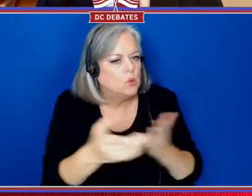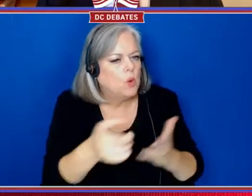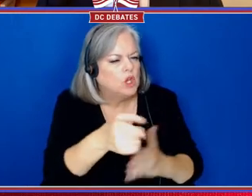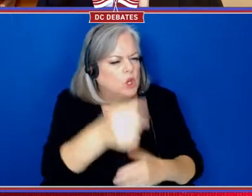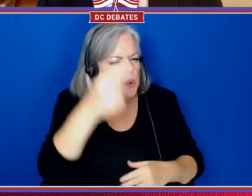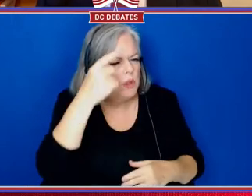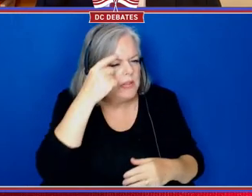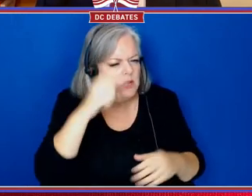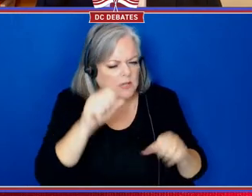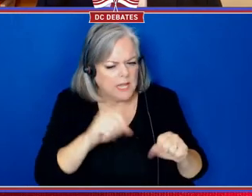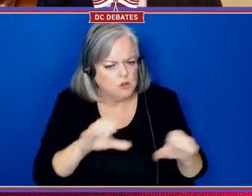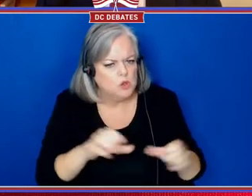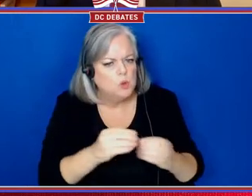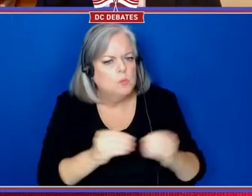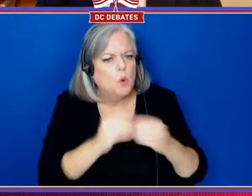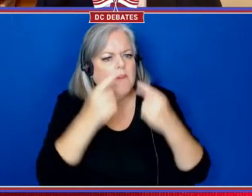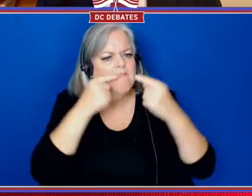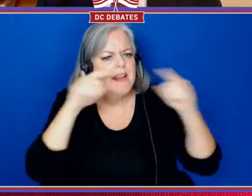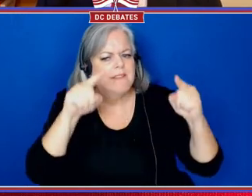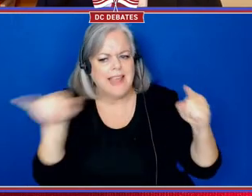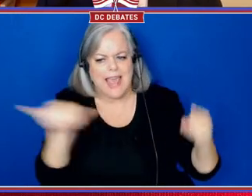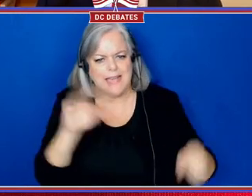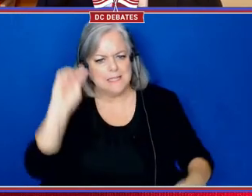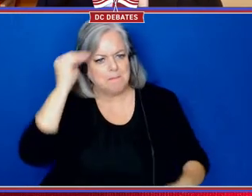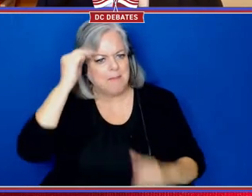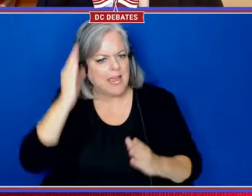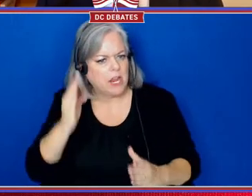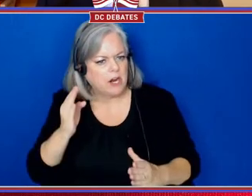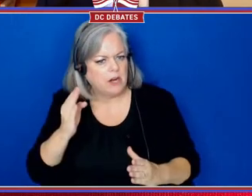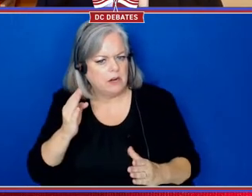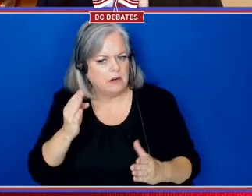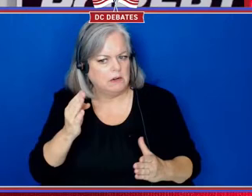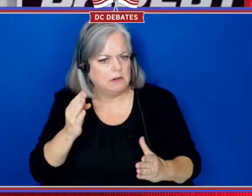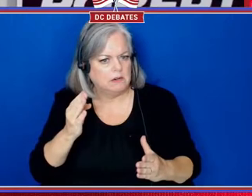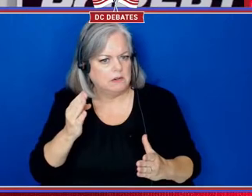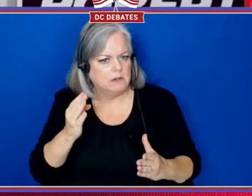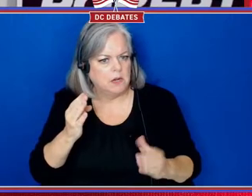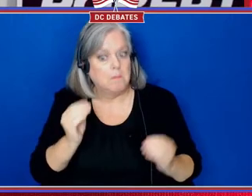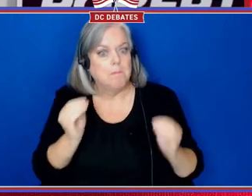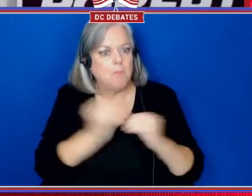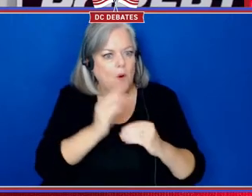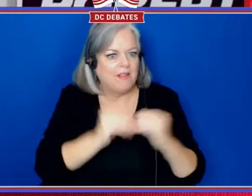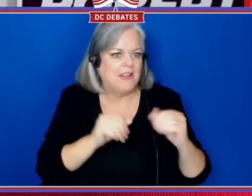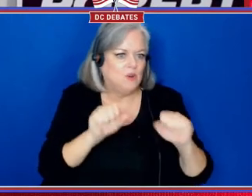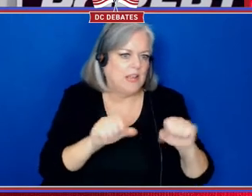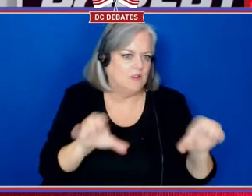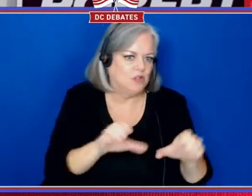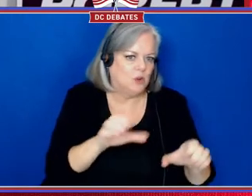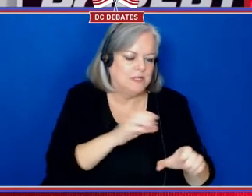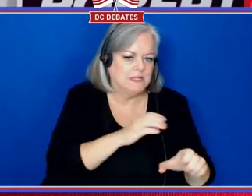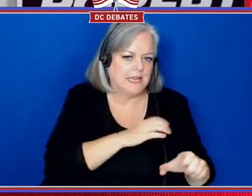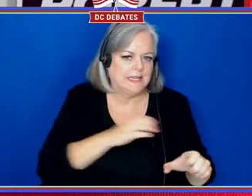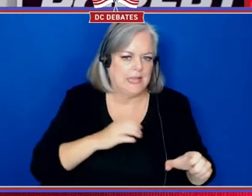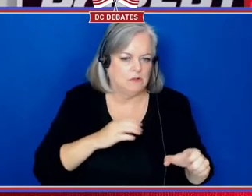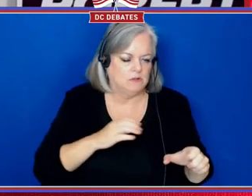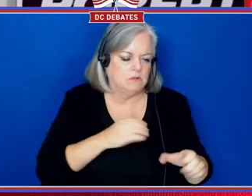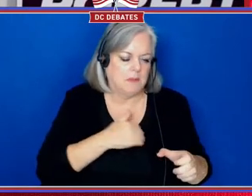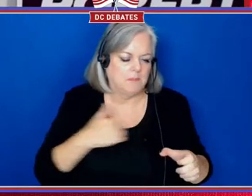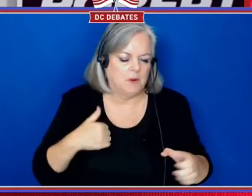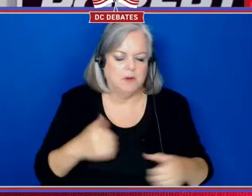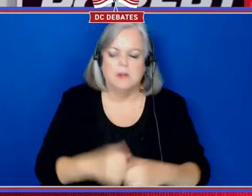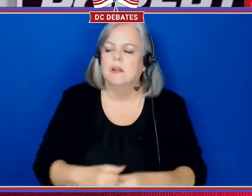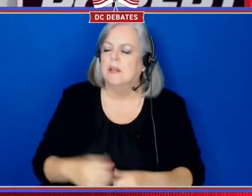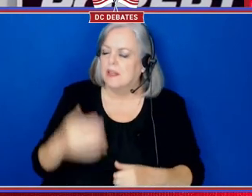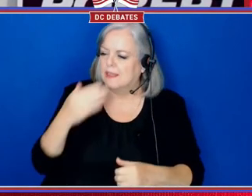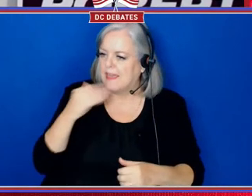mayor that he couldn't do already as a council member? Thank you for the question, Mr. Butler. What